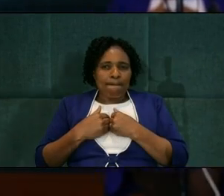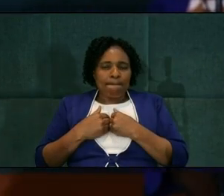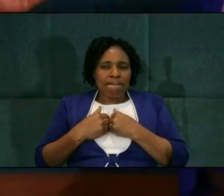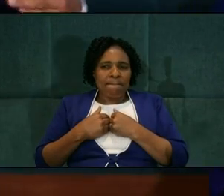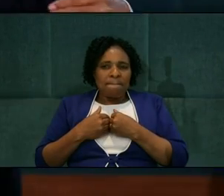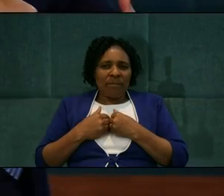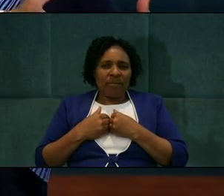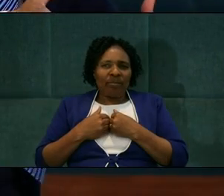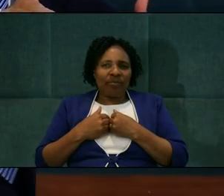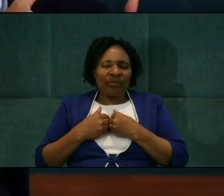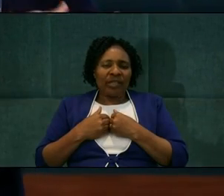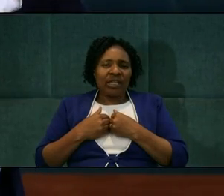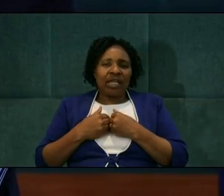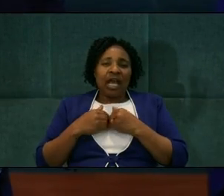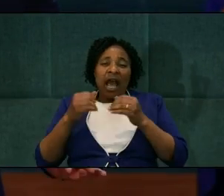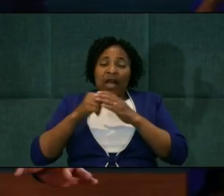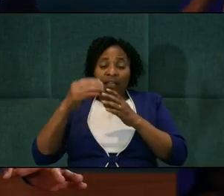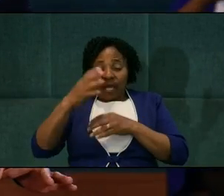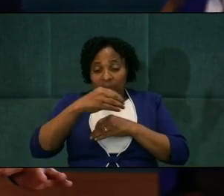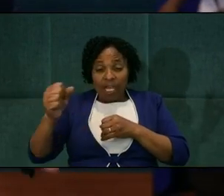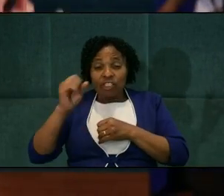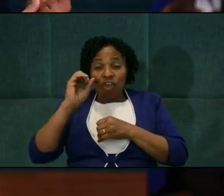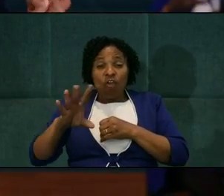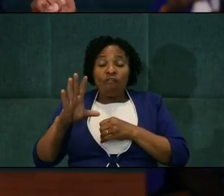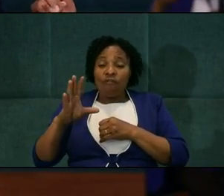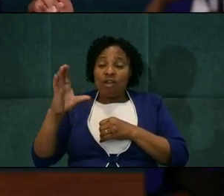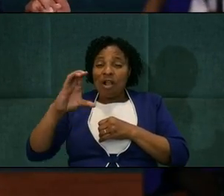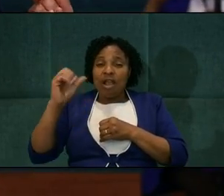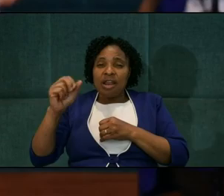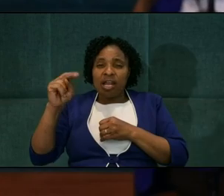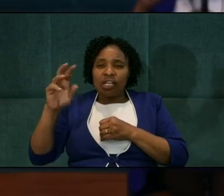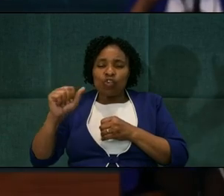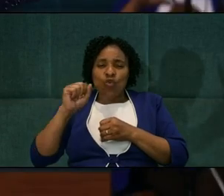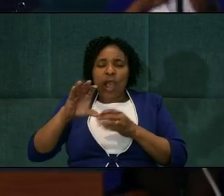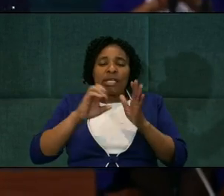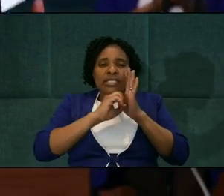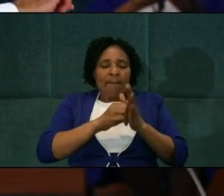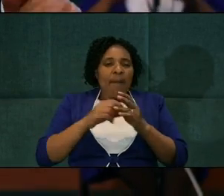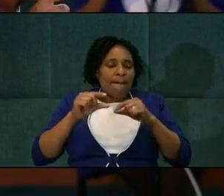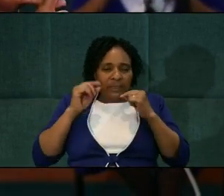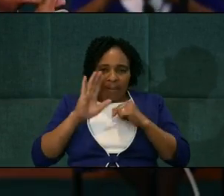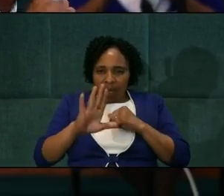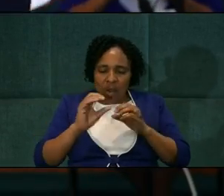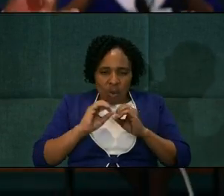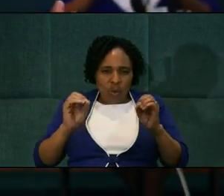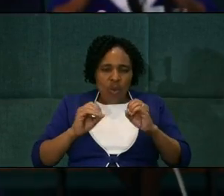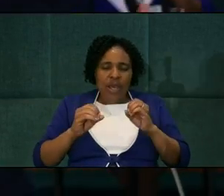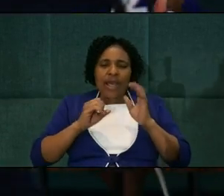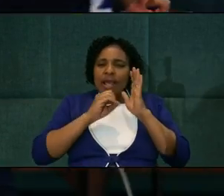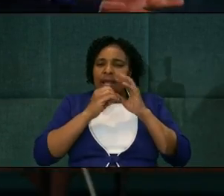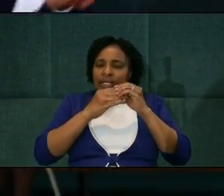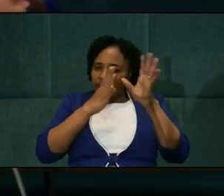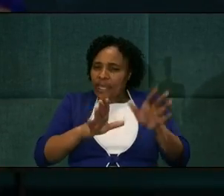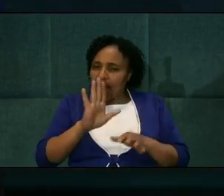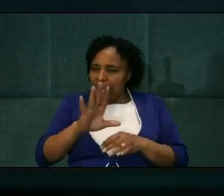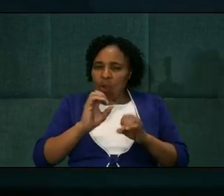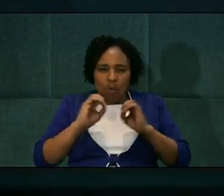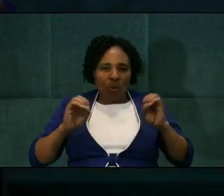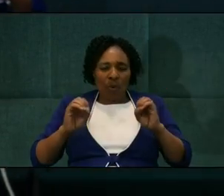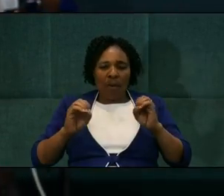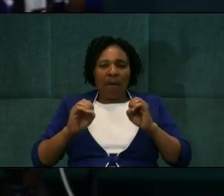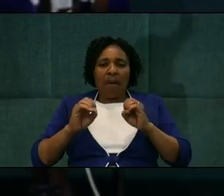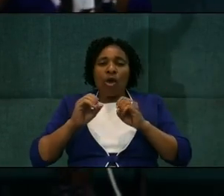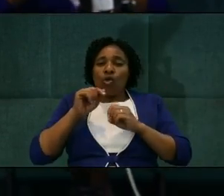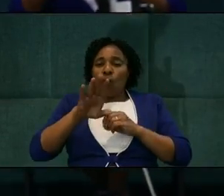Oh, let me say one. On the borders of Canaan, your example is not your pastor. Your example is not your leader. Your example is not the